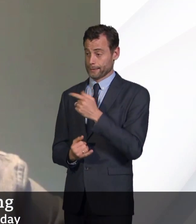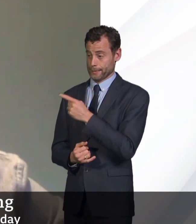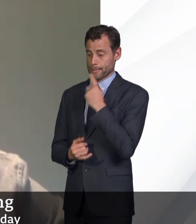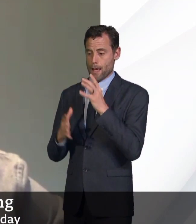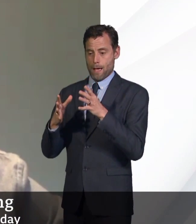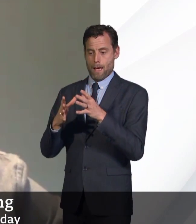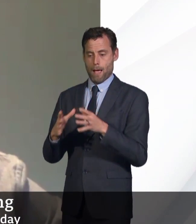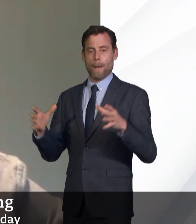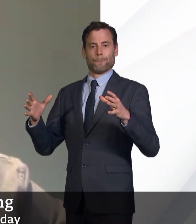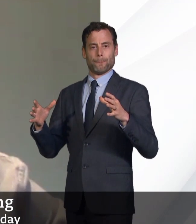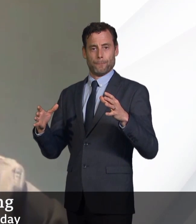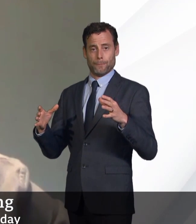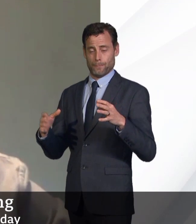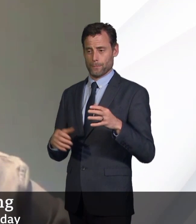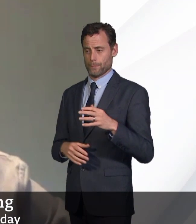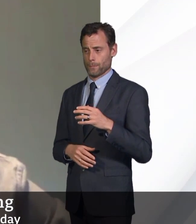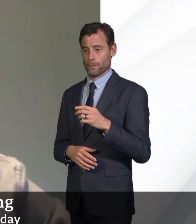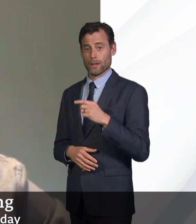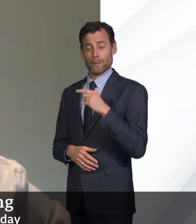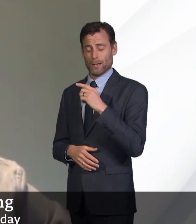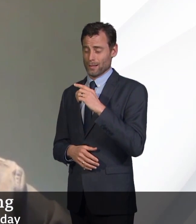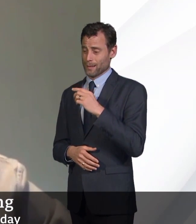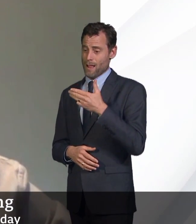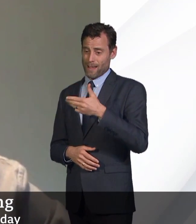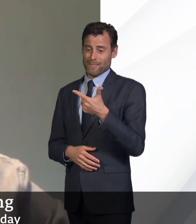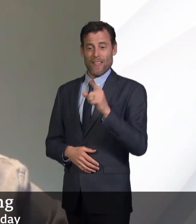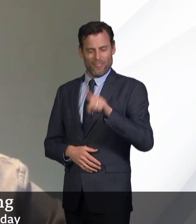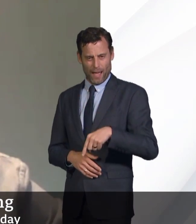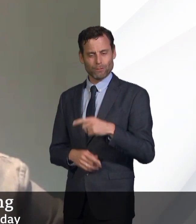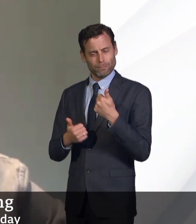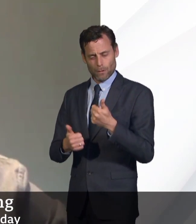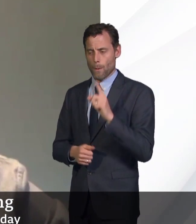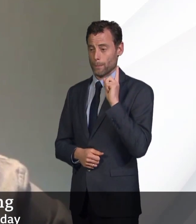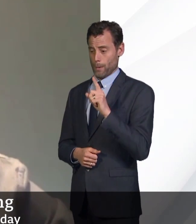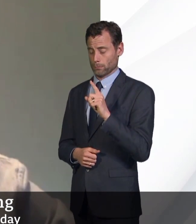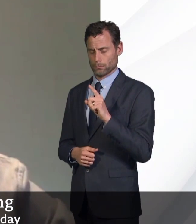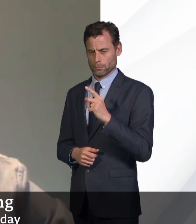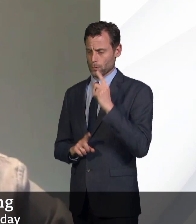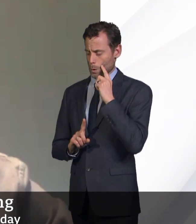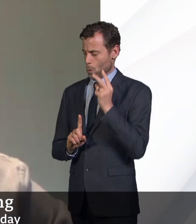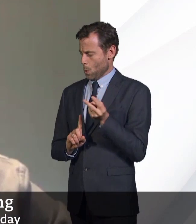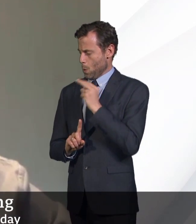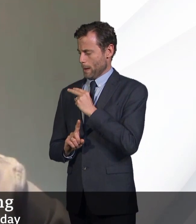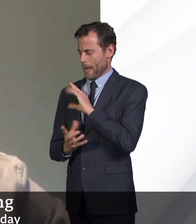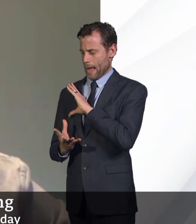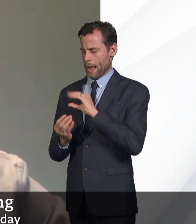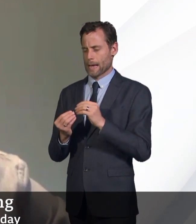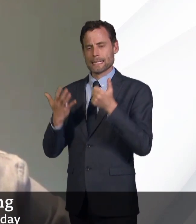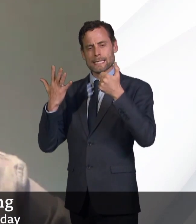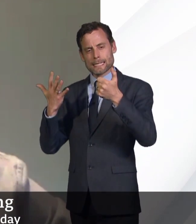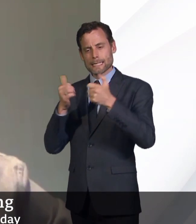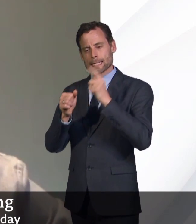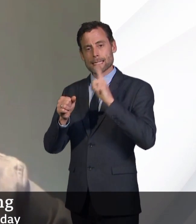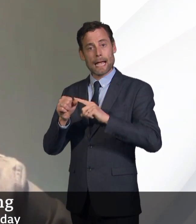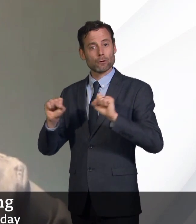over the last 24 hours, but it's actually the 6th day that we're still not testing at full capacity. Why